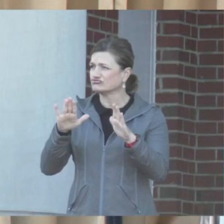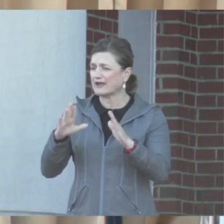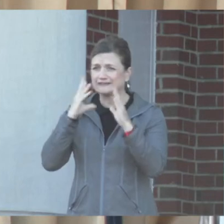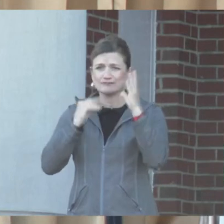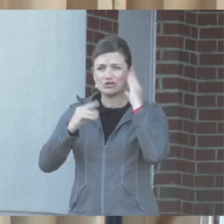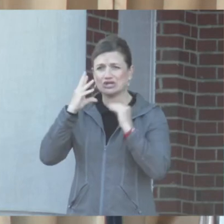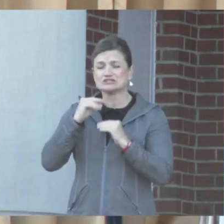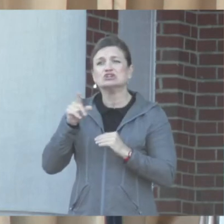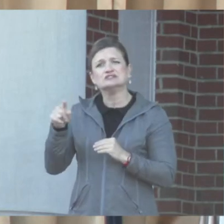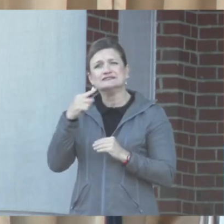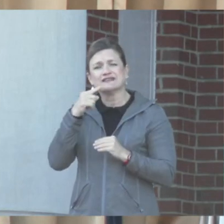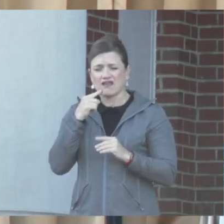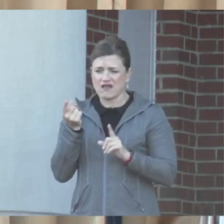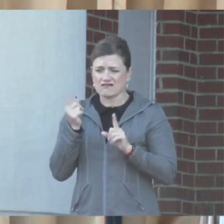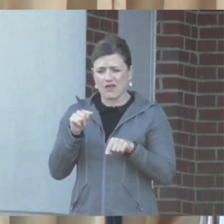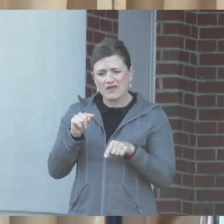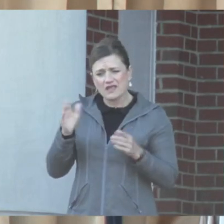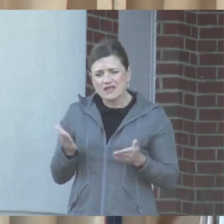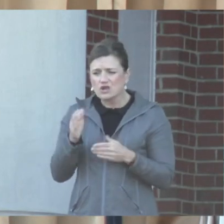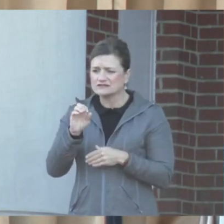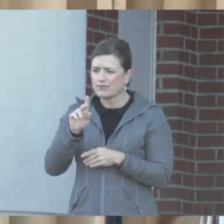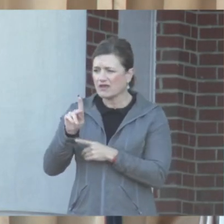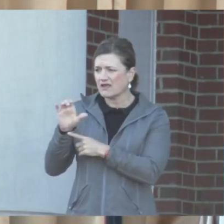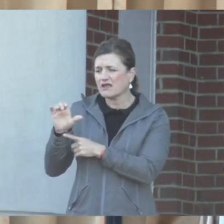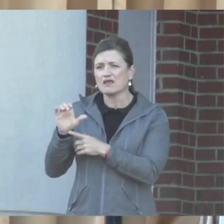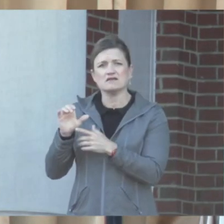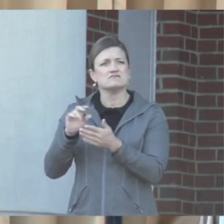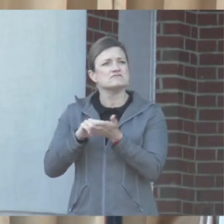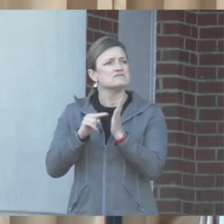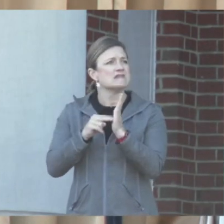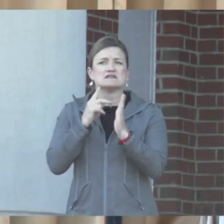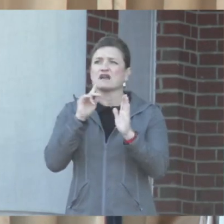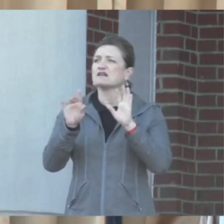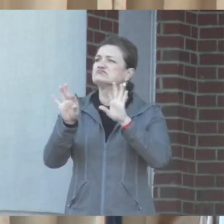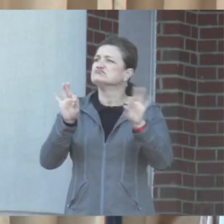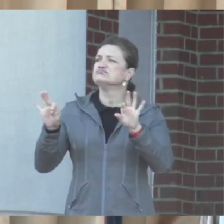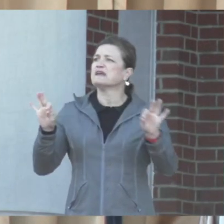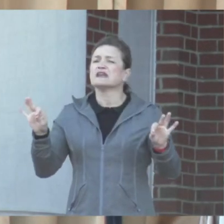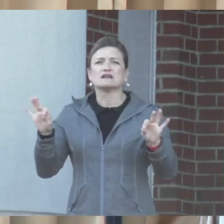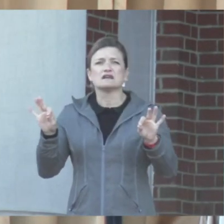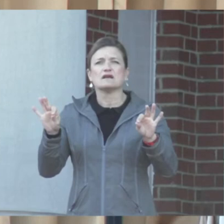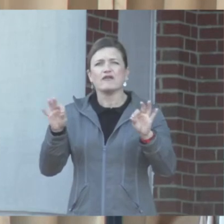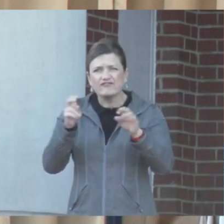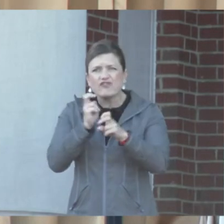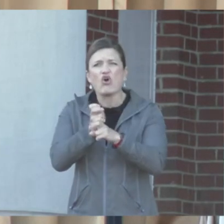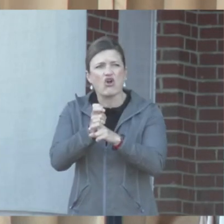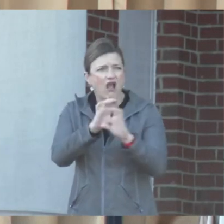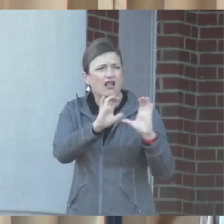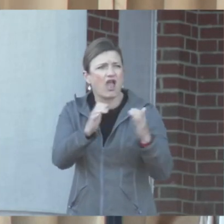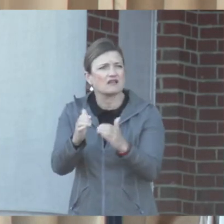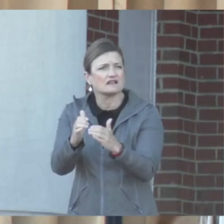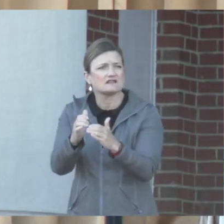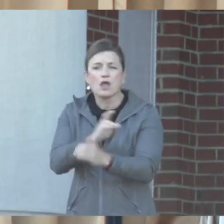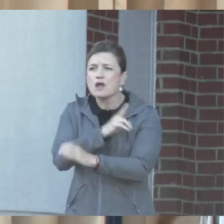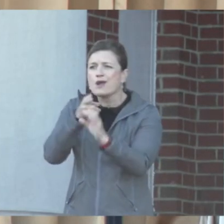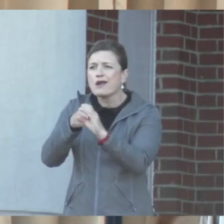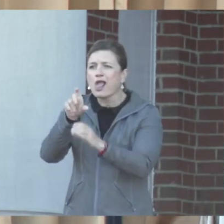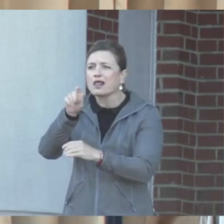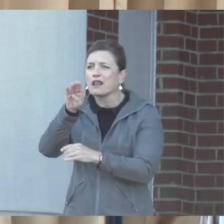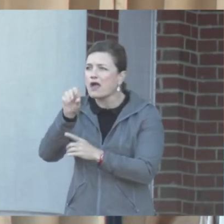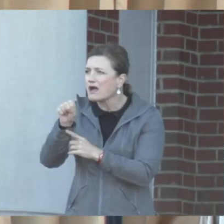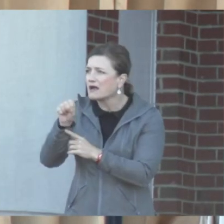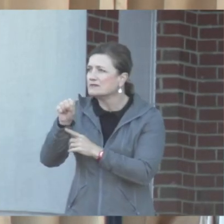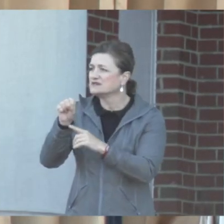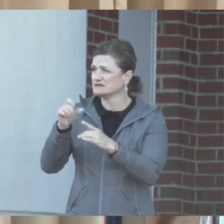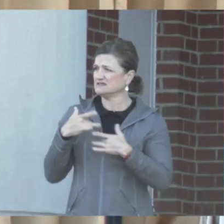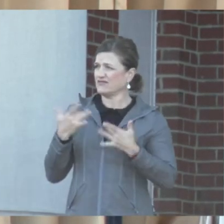says that attending Central Piedmont gave her the flexibility she wanted to take rigorous classes, participate in clubs and